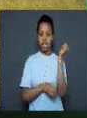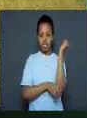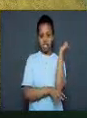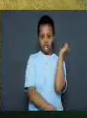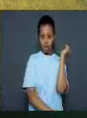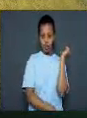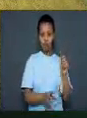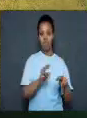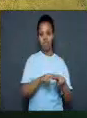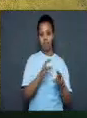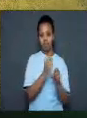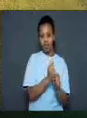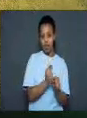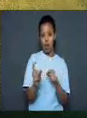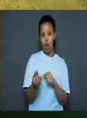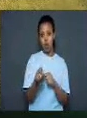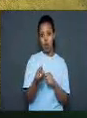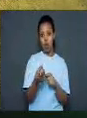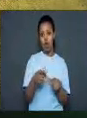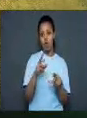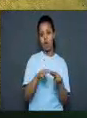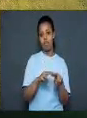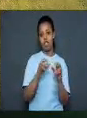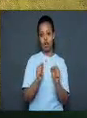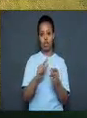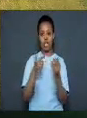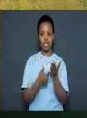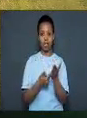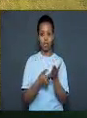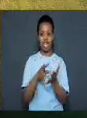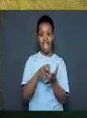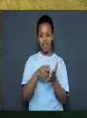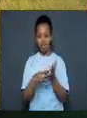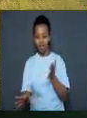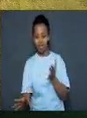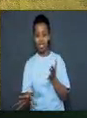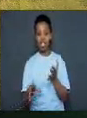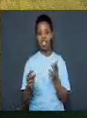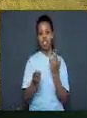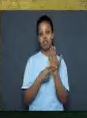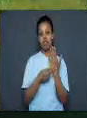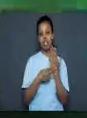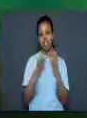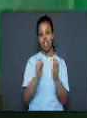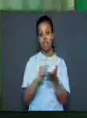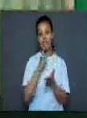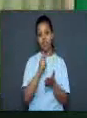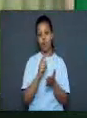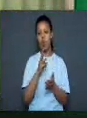the ground, which reduces erosion and conserves water.